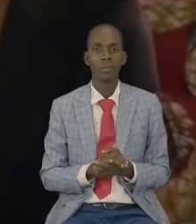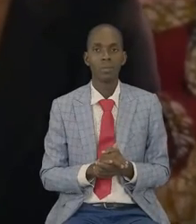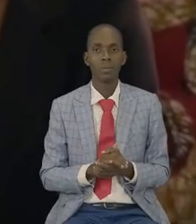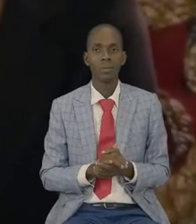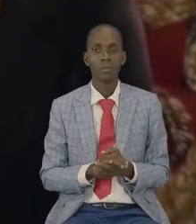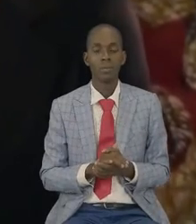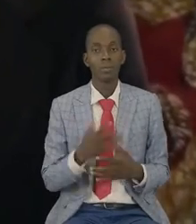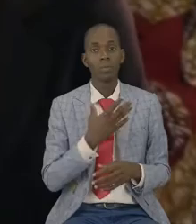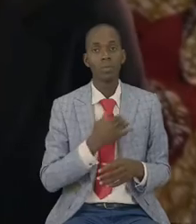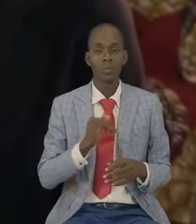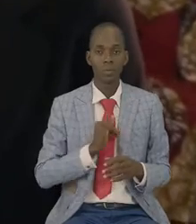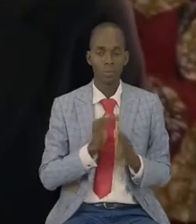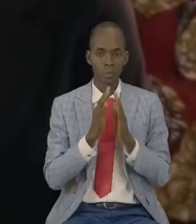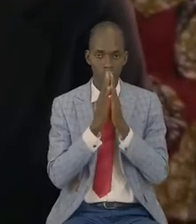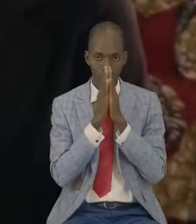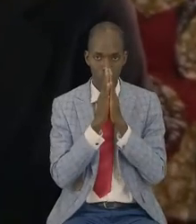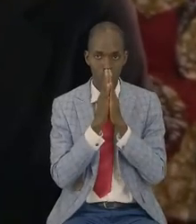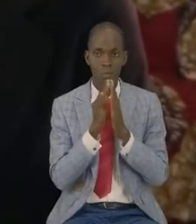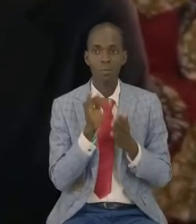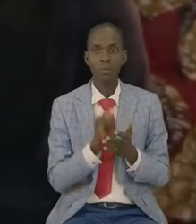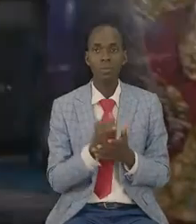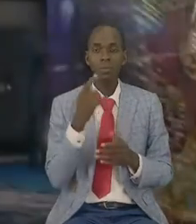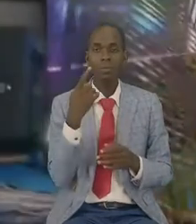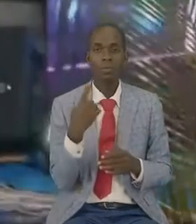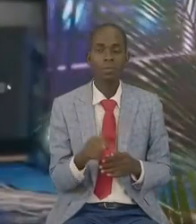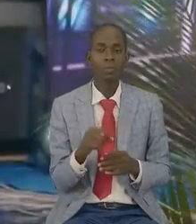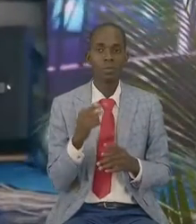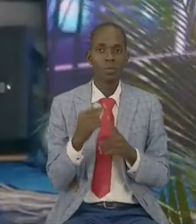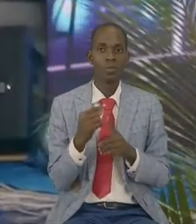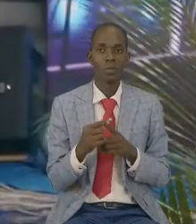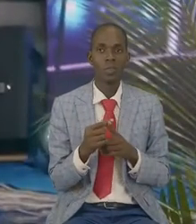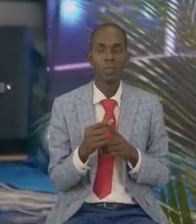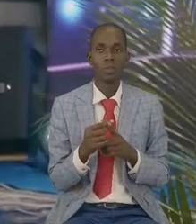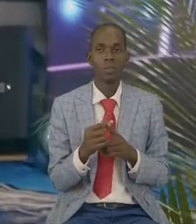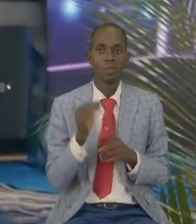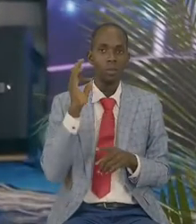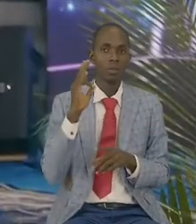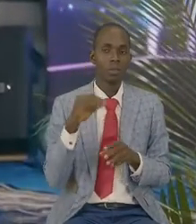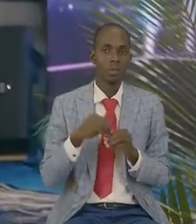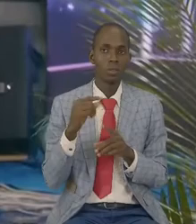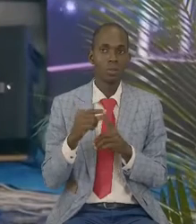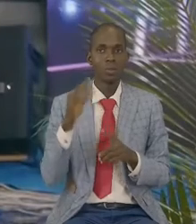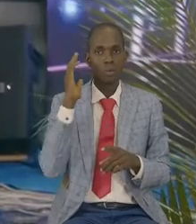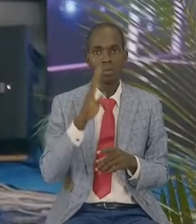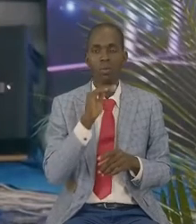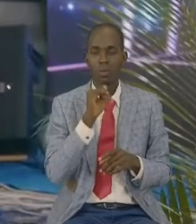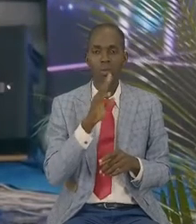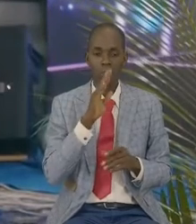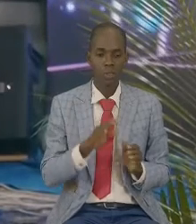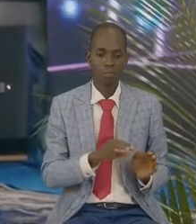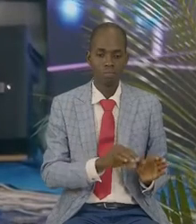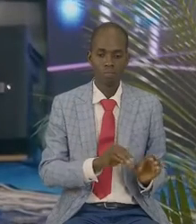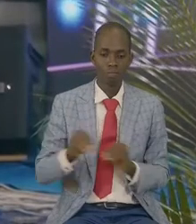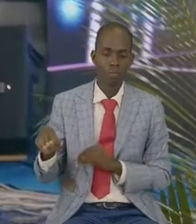Amen. And I pray that the message of the word will not be tossed aside, sifted,